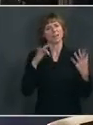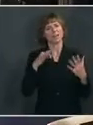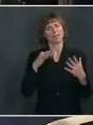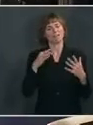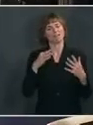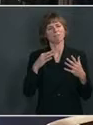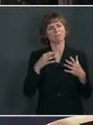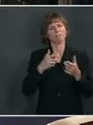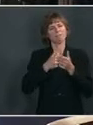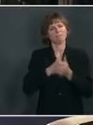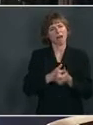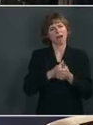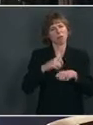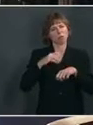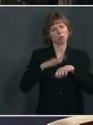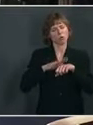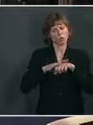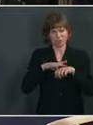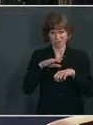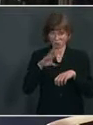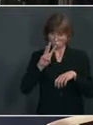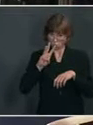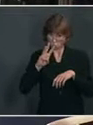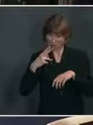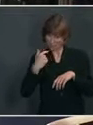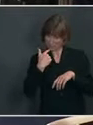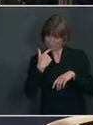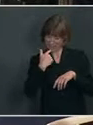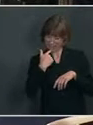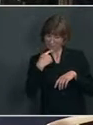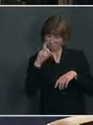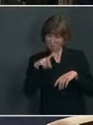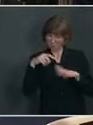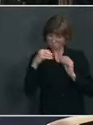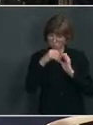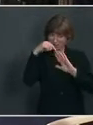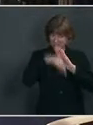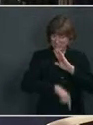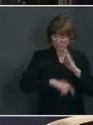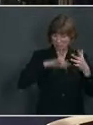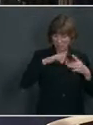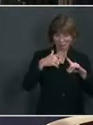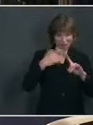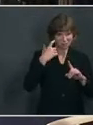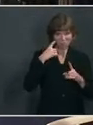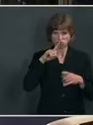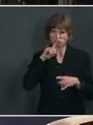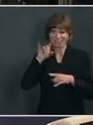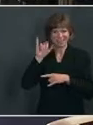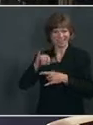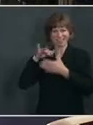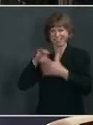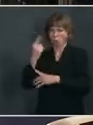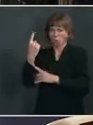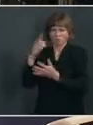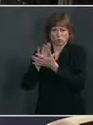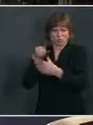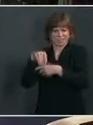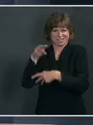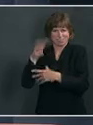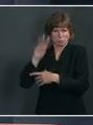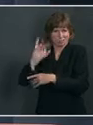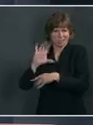to be further studied since you're citing just the one school in Wisconsin, or does the White House agree with the recommendations from the CDC about schools